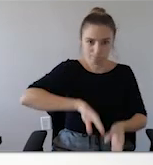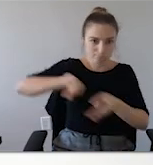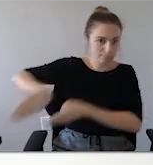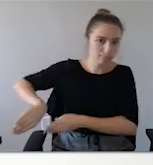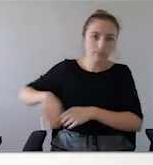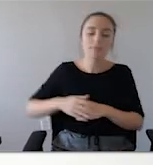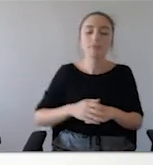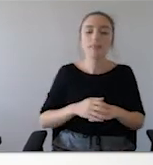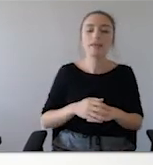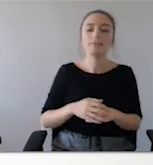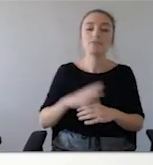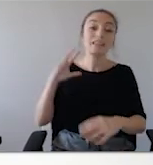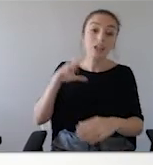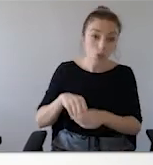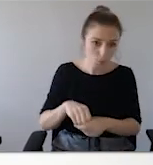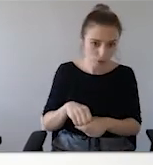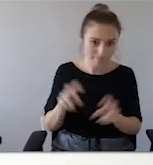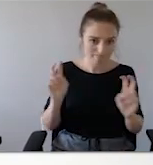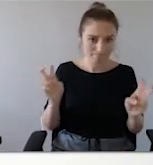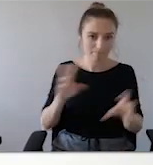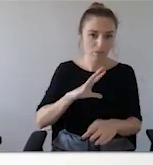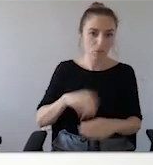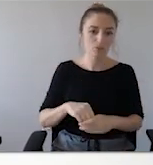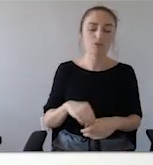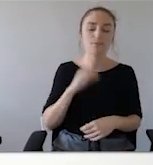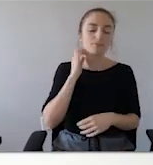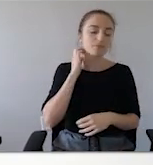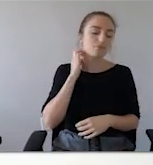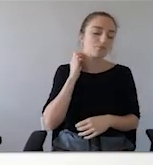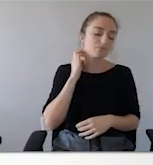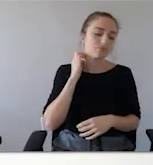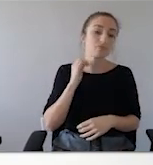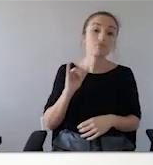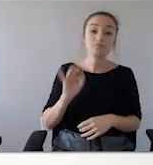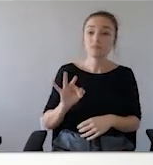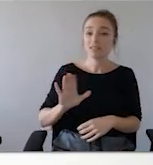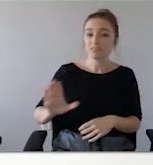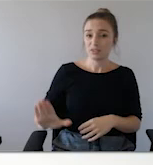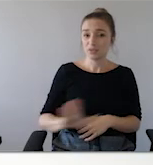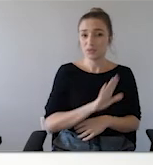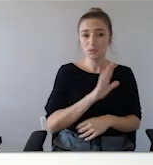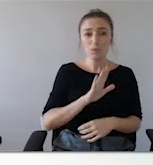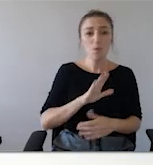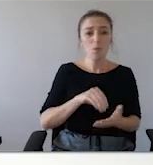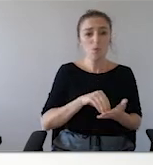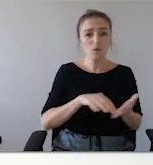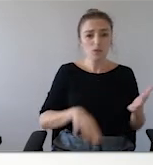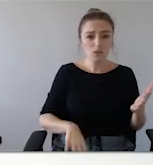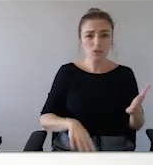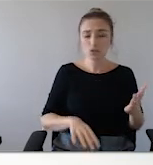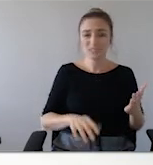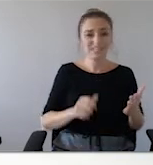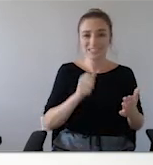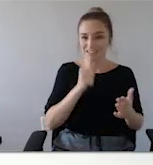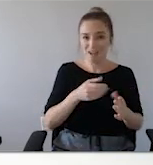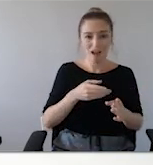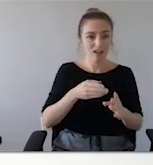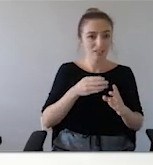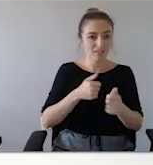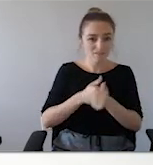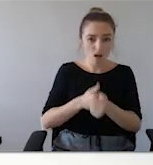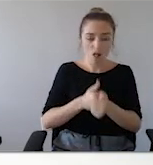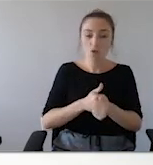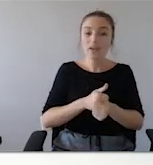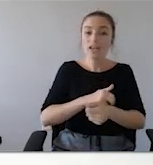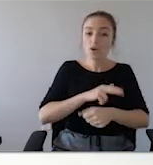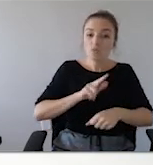your kid is off regular standards, they could still be included in a regular classroom. There's no, again, that's the I in the